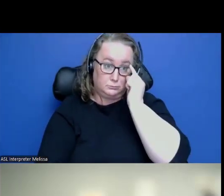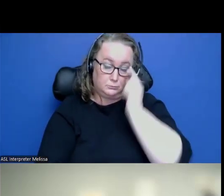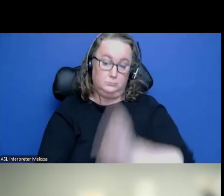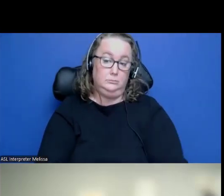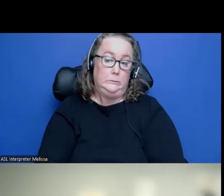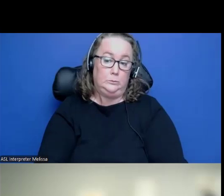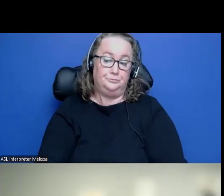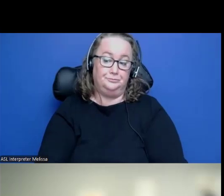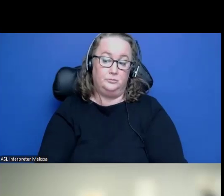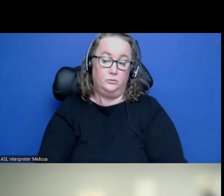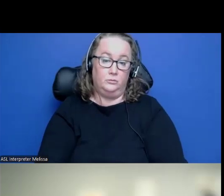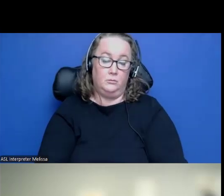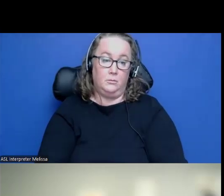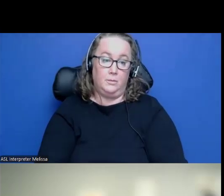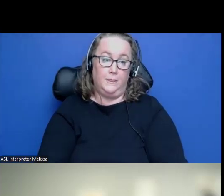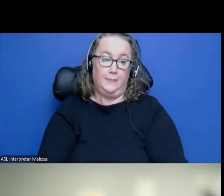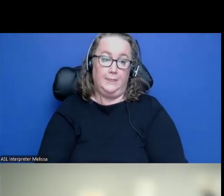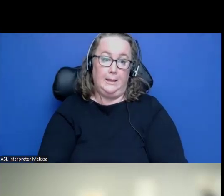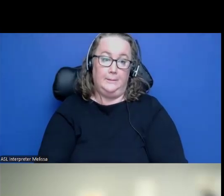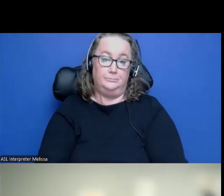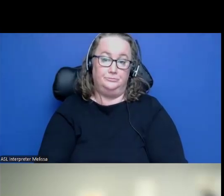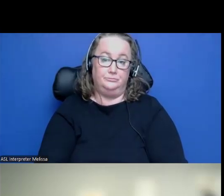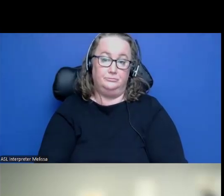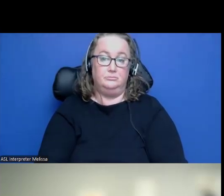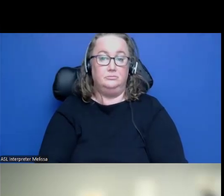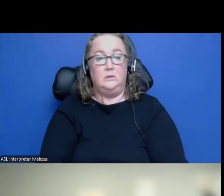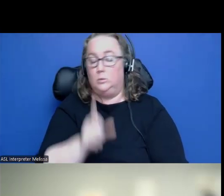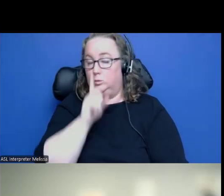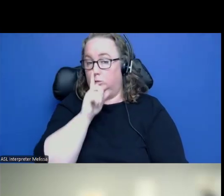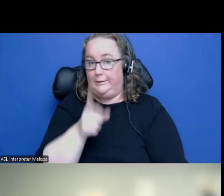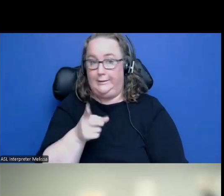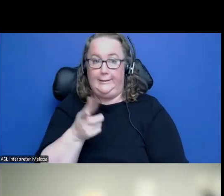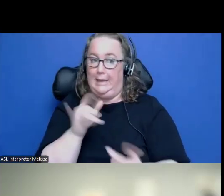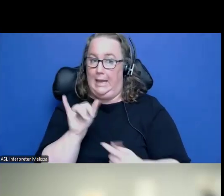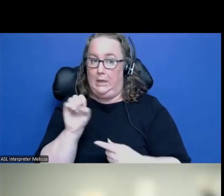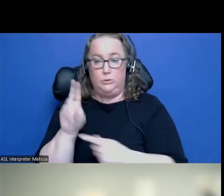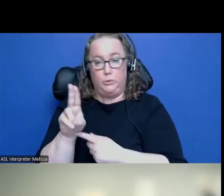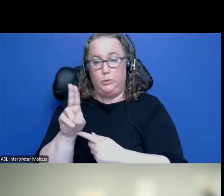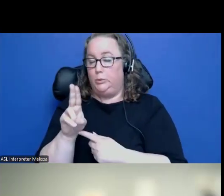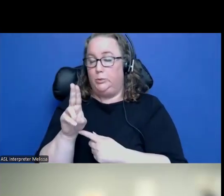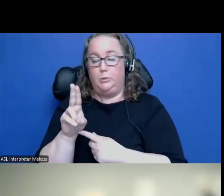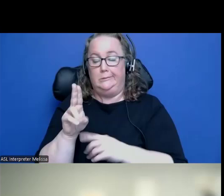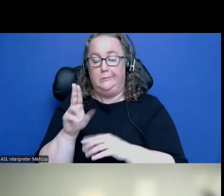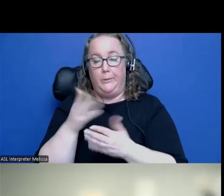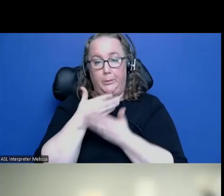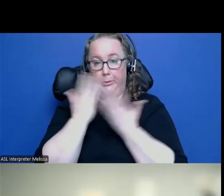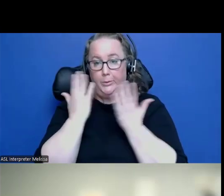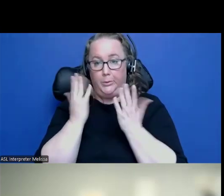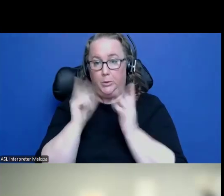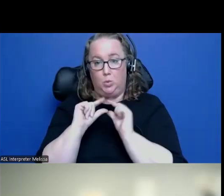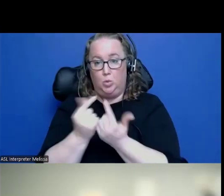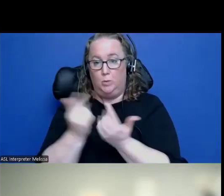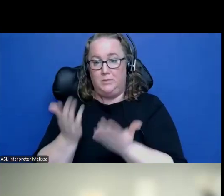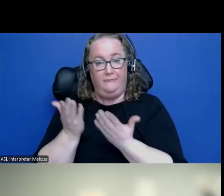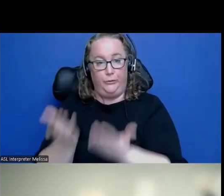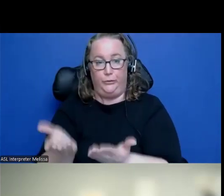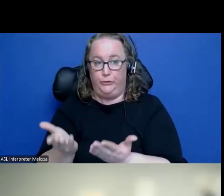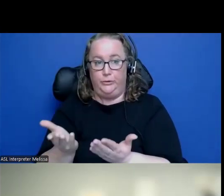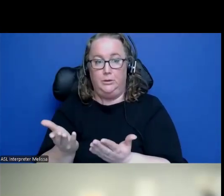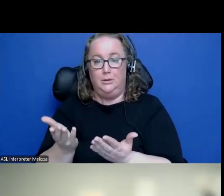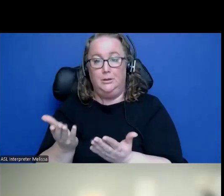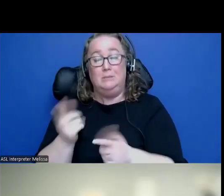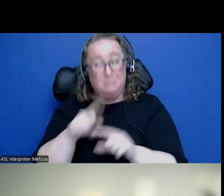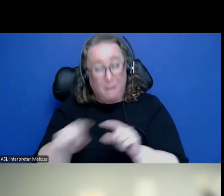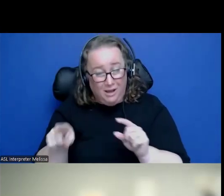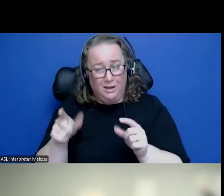there are minimal groups offered in the ISOU, as I just said, despite a large number of